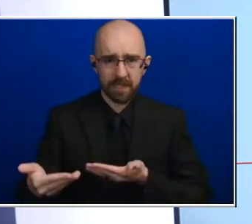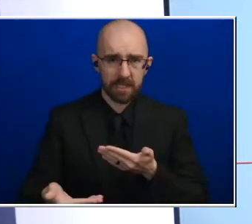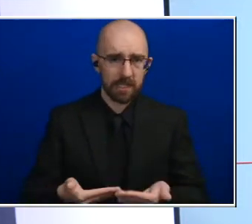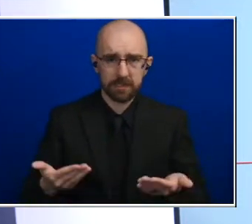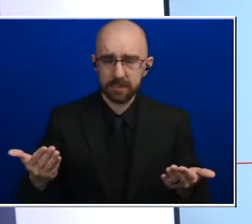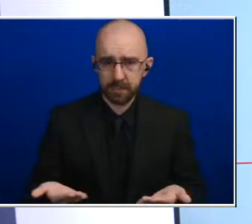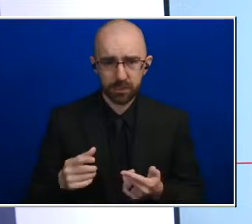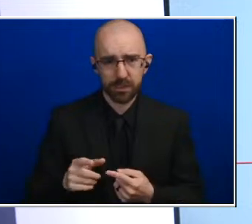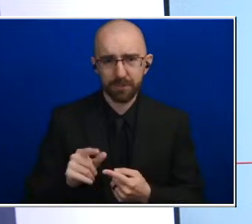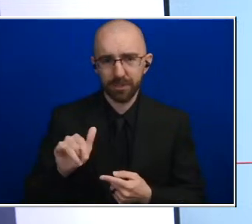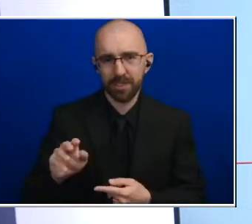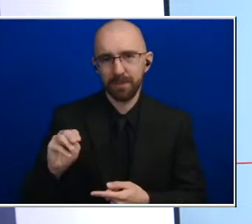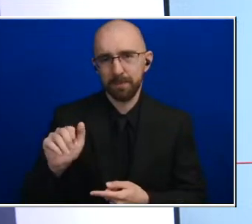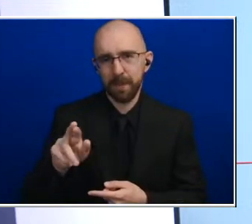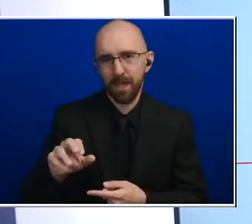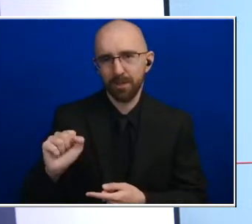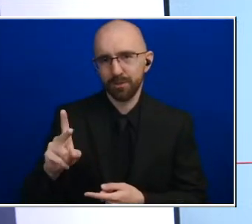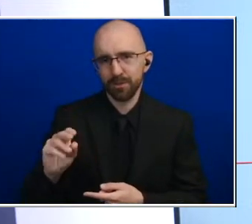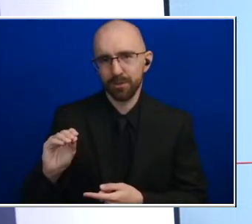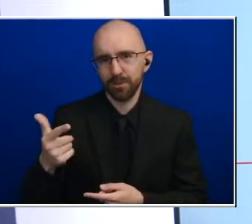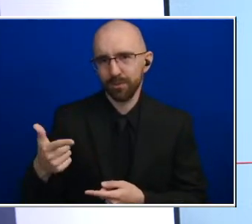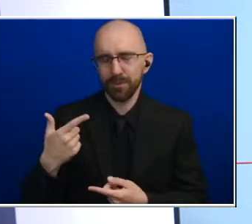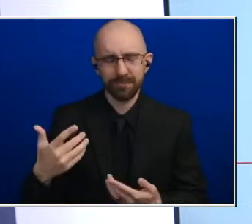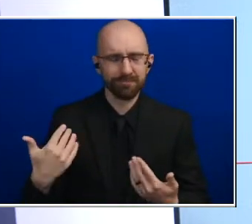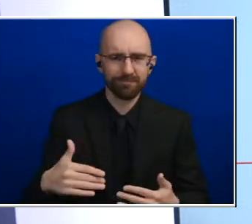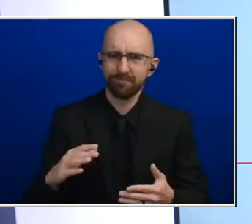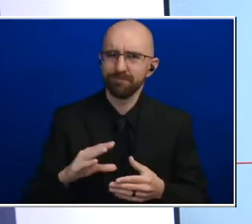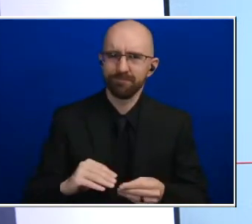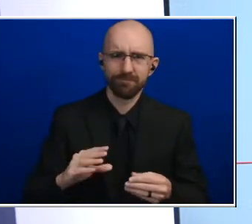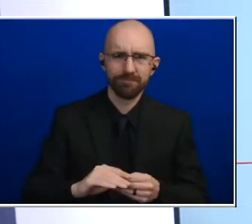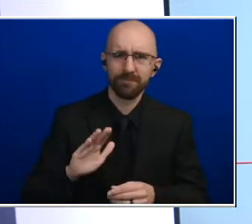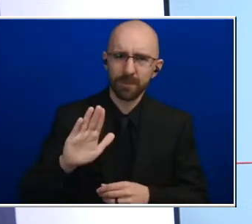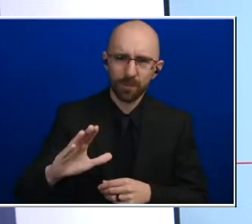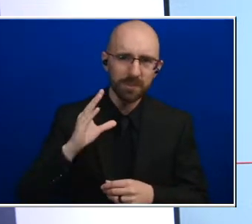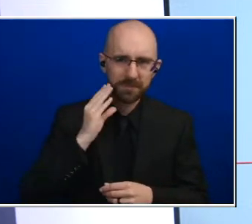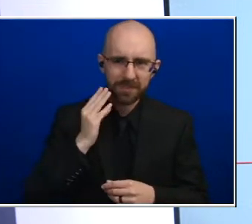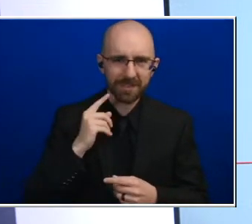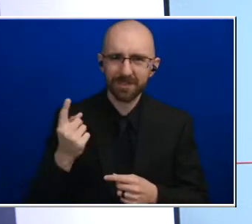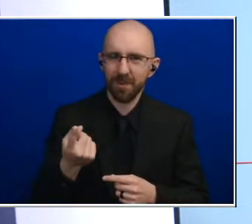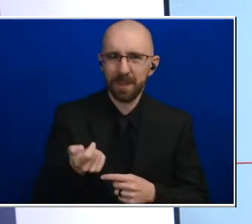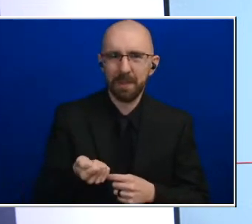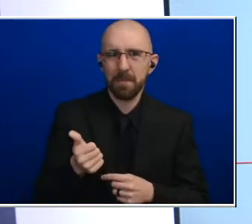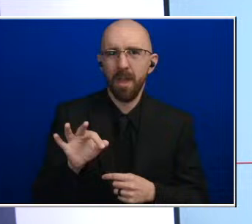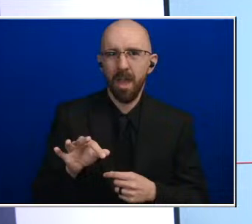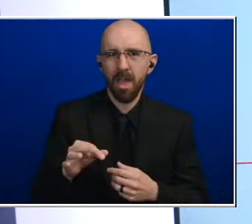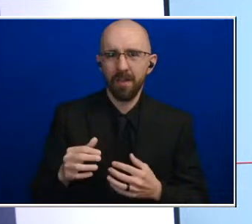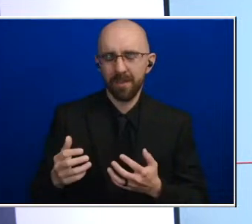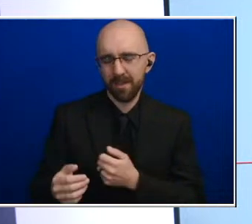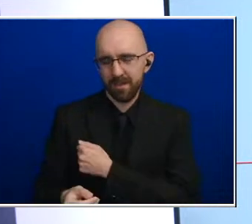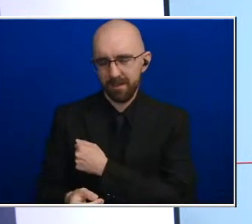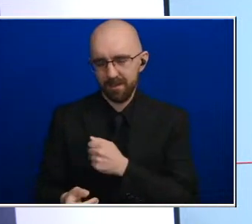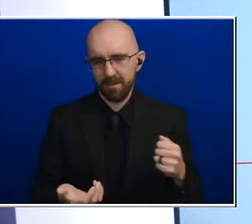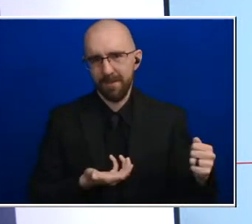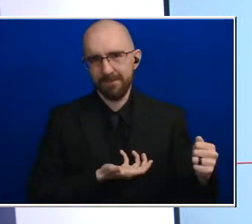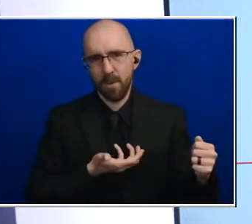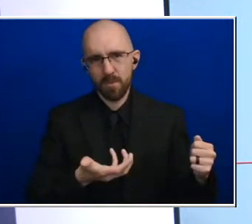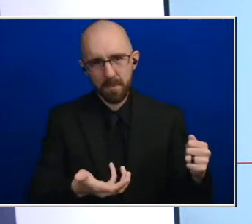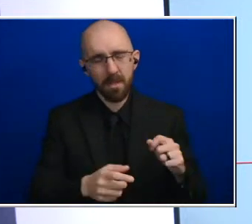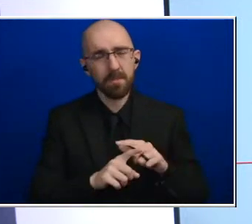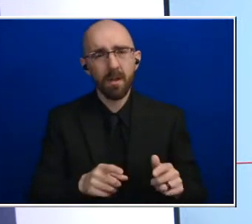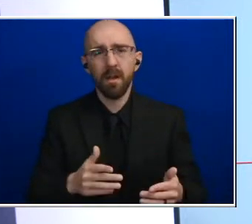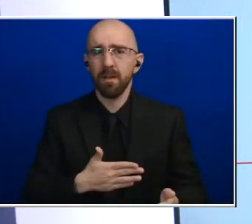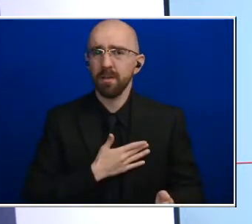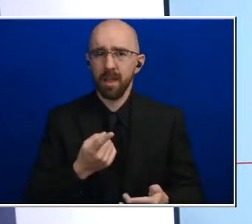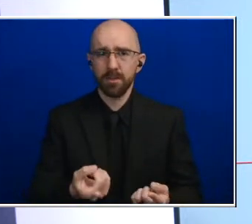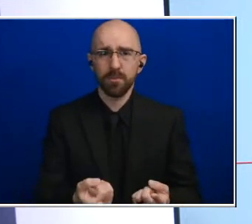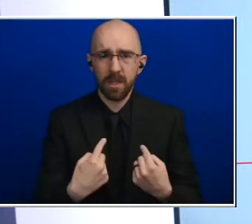Skoo, because, man, you're out here telling your story, and there's always just a little bit of a vulnerable moment, but it's great that you came, and we really appreciate